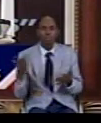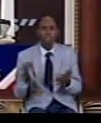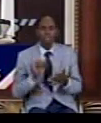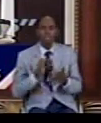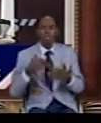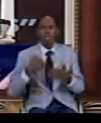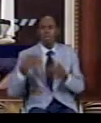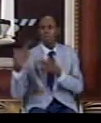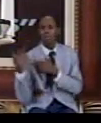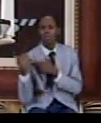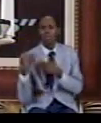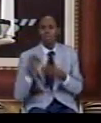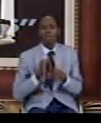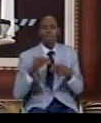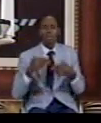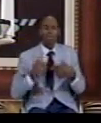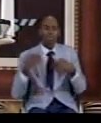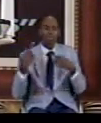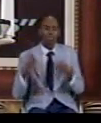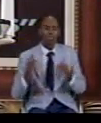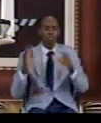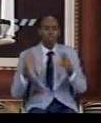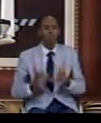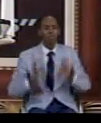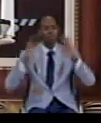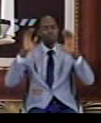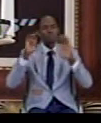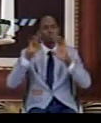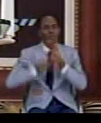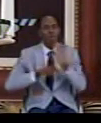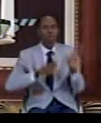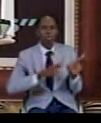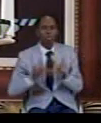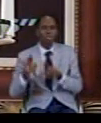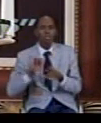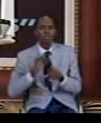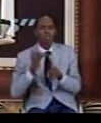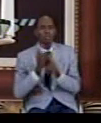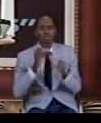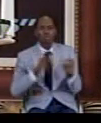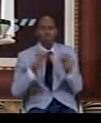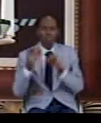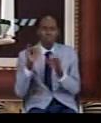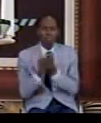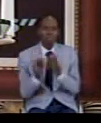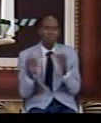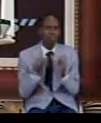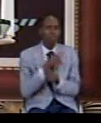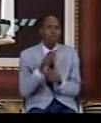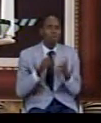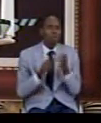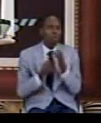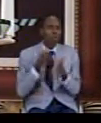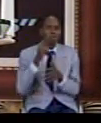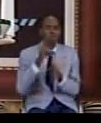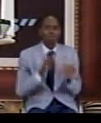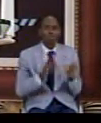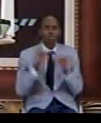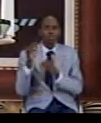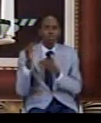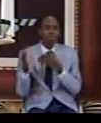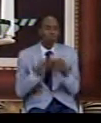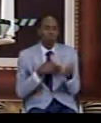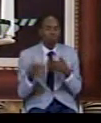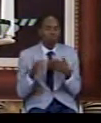have a commitment already. And I want to put that first. Wants to put whatever belongs to